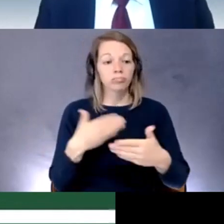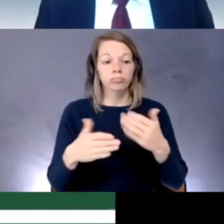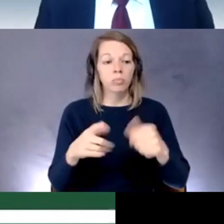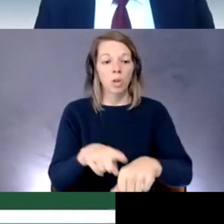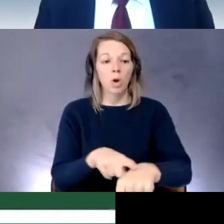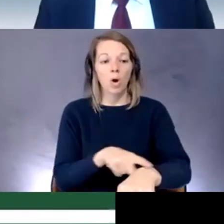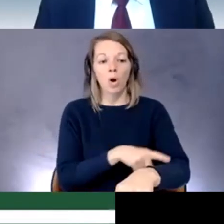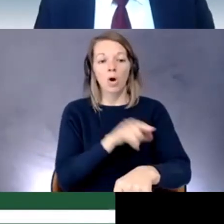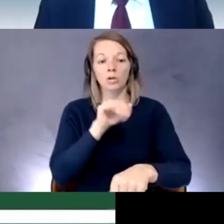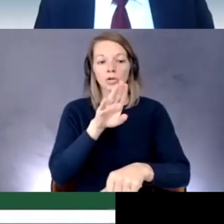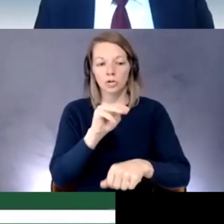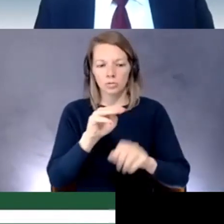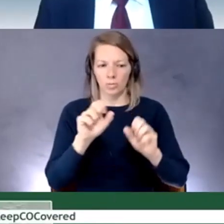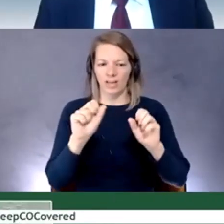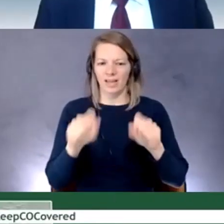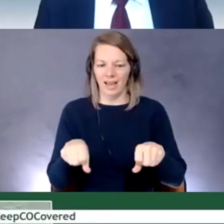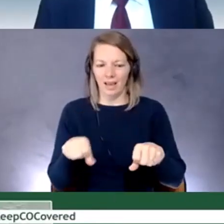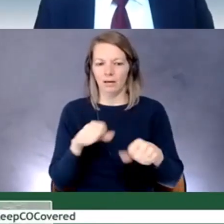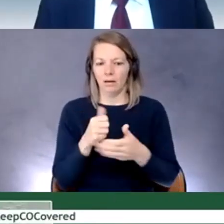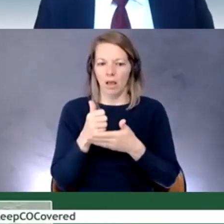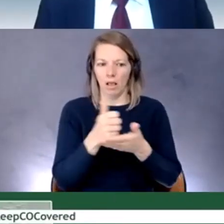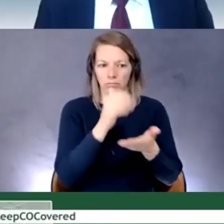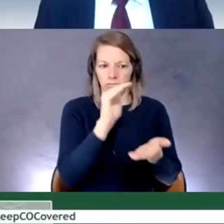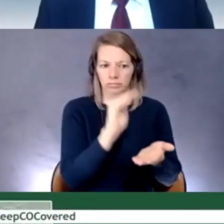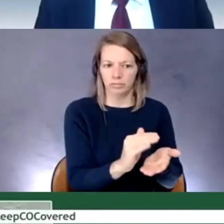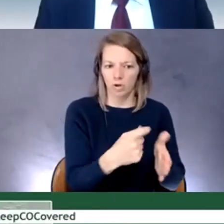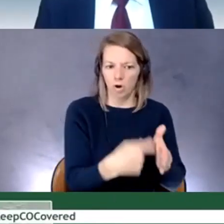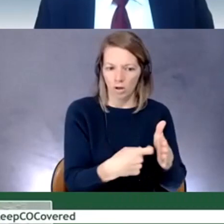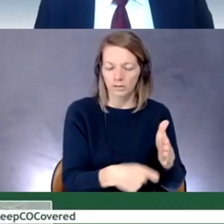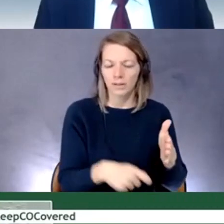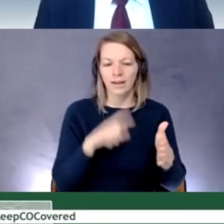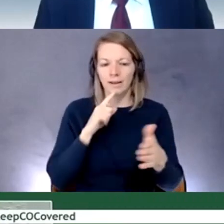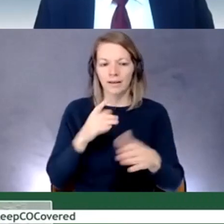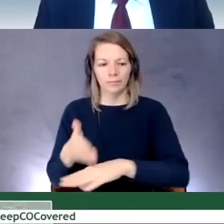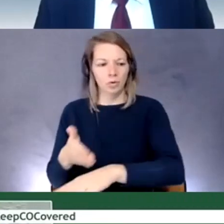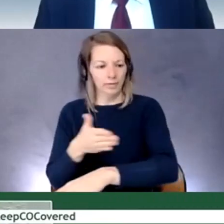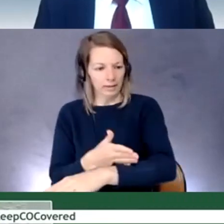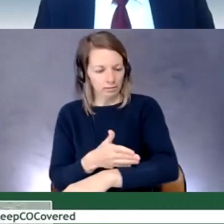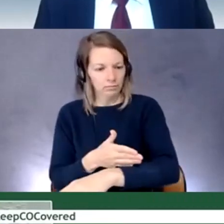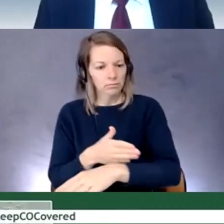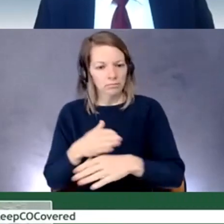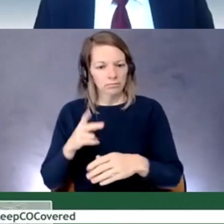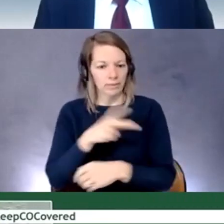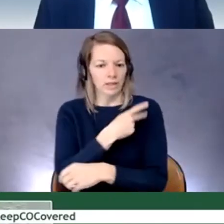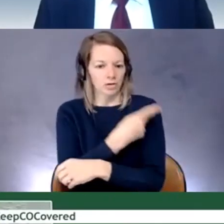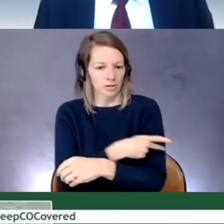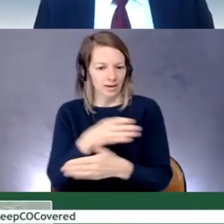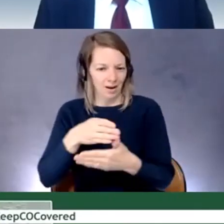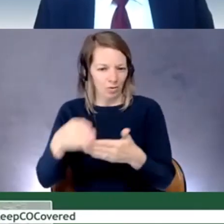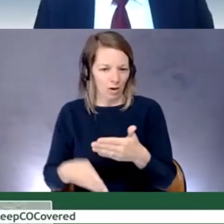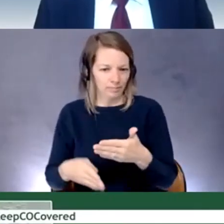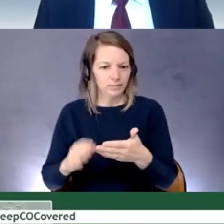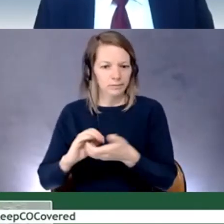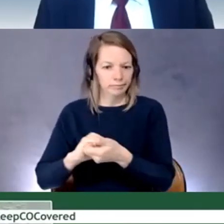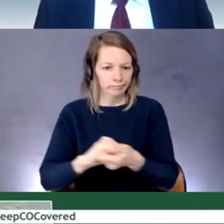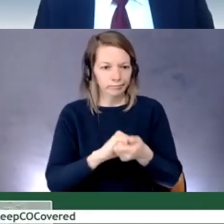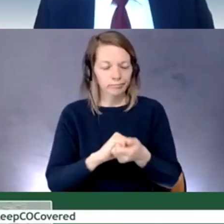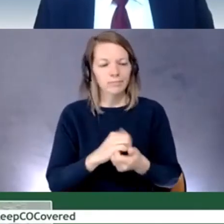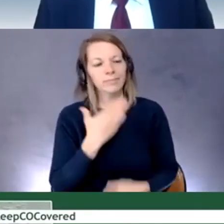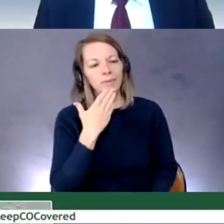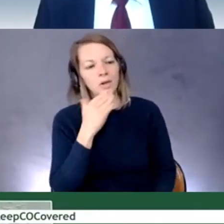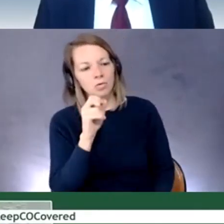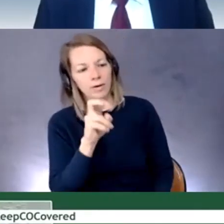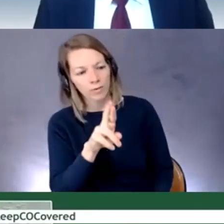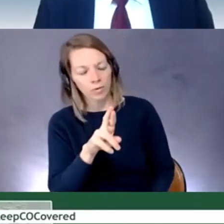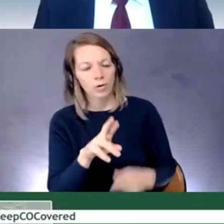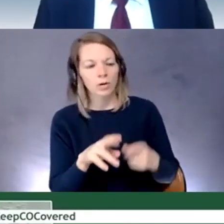work on bending the cost curve and improving patient outcomes in partnership. Thank you, Trevor. And I just want to recognize